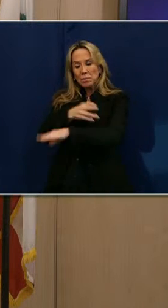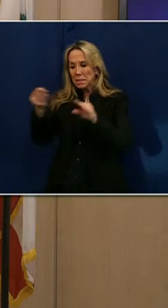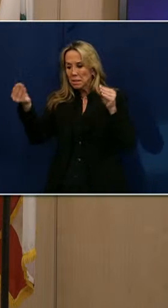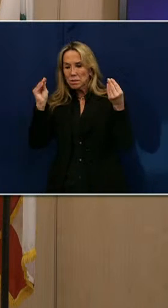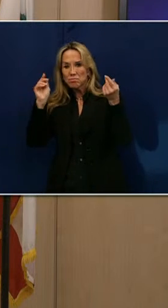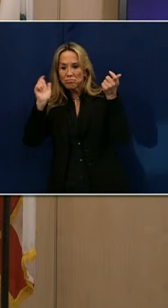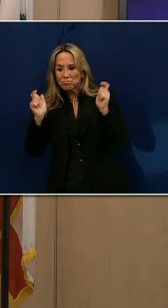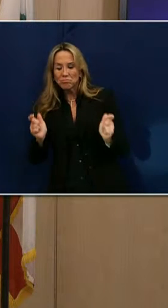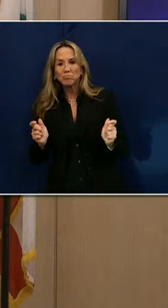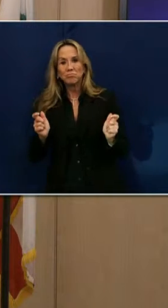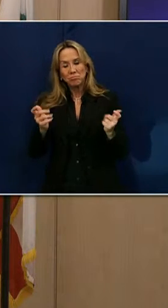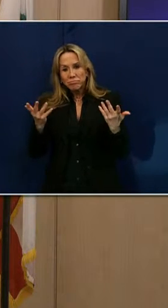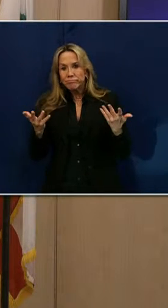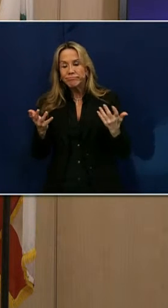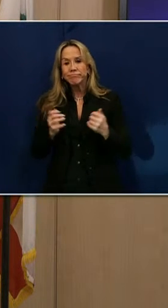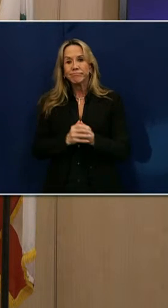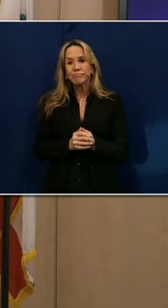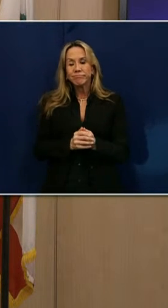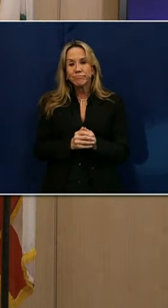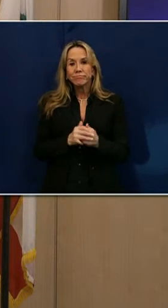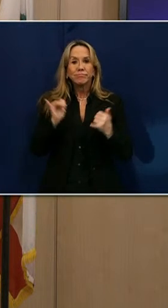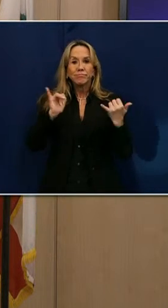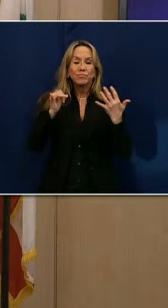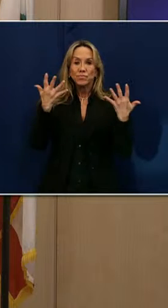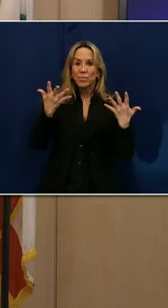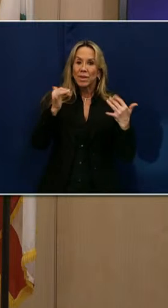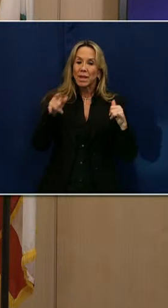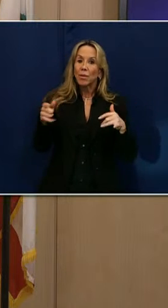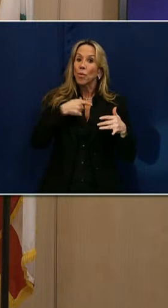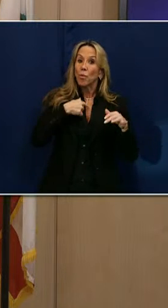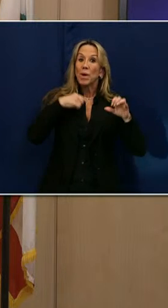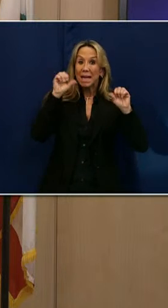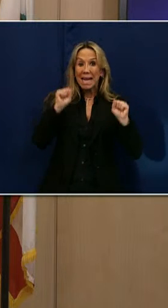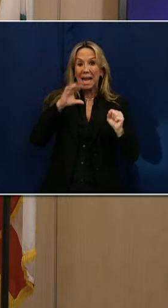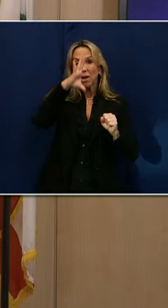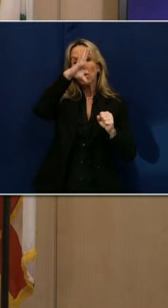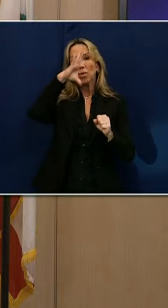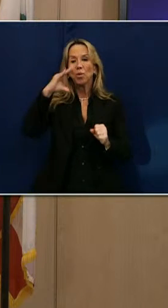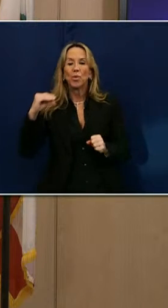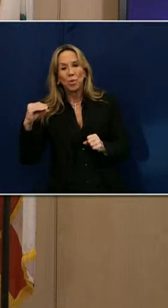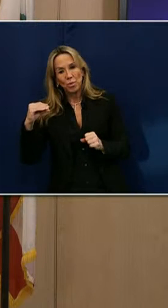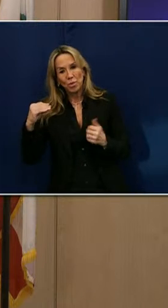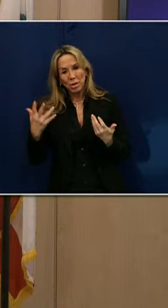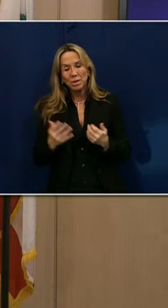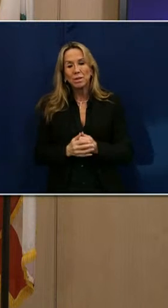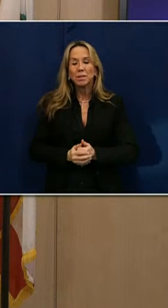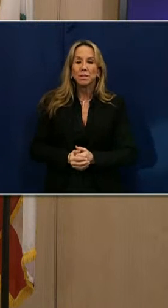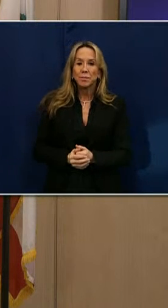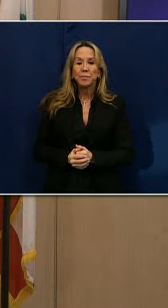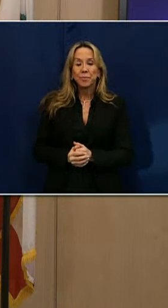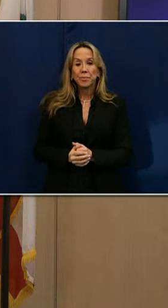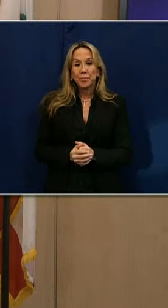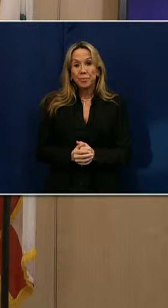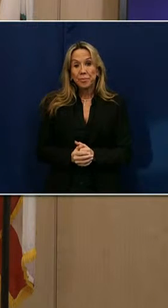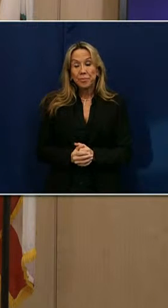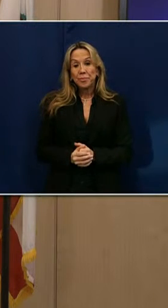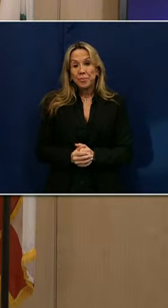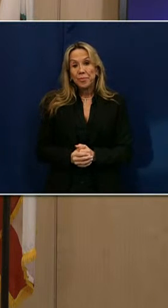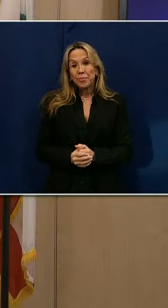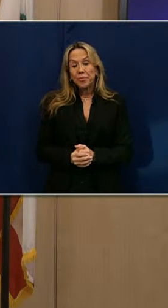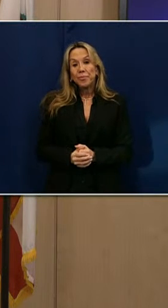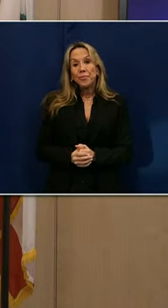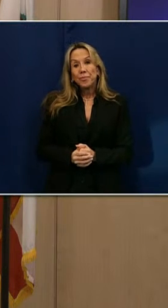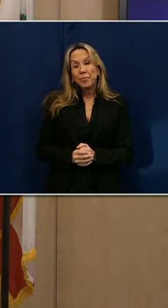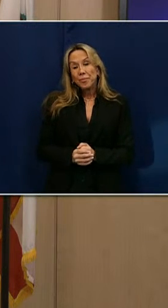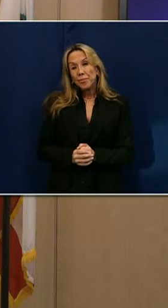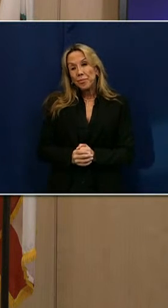adjust, and as we say, the curve can be flattened. Yes.